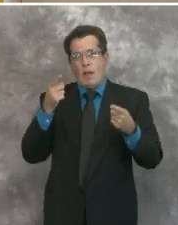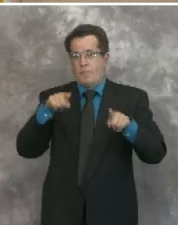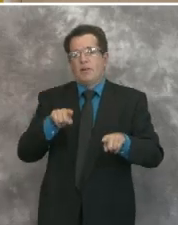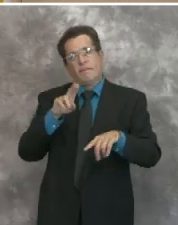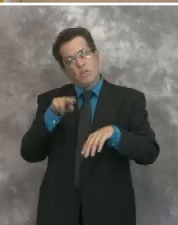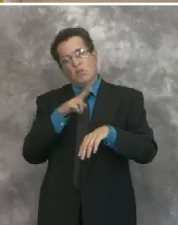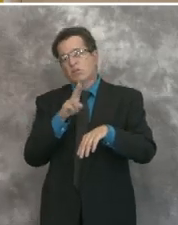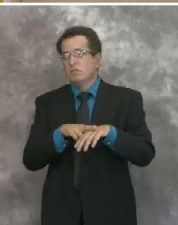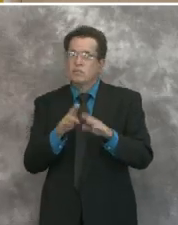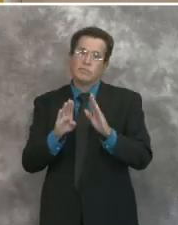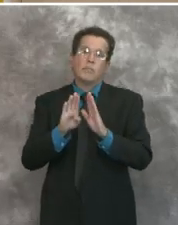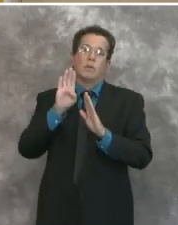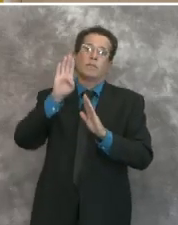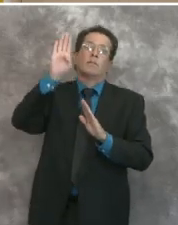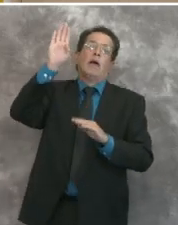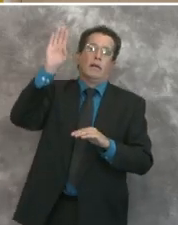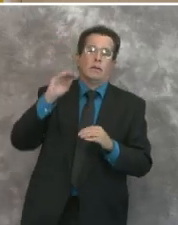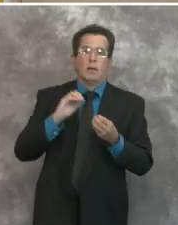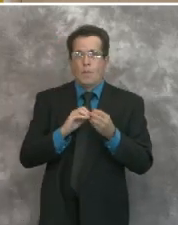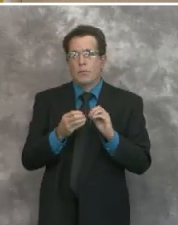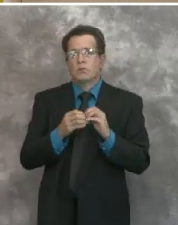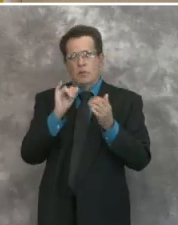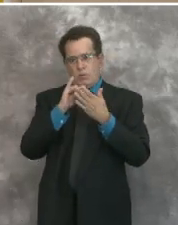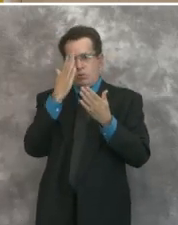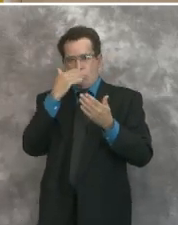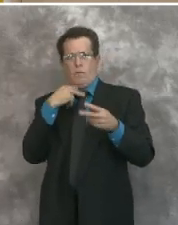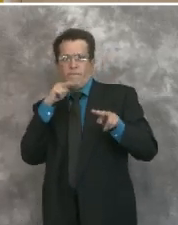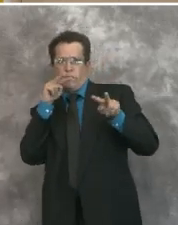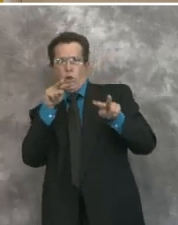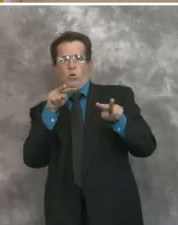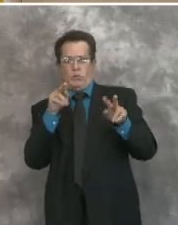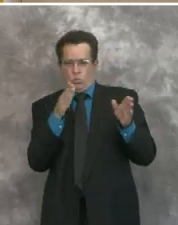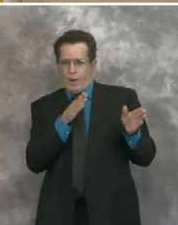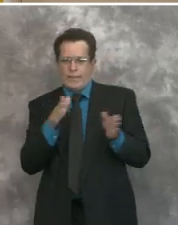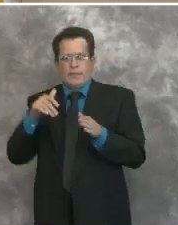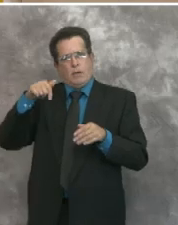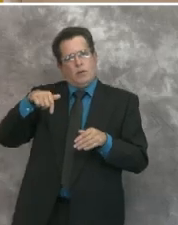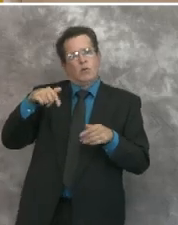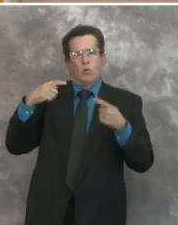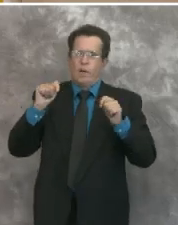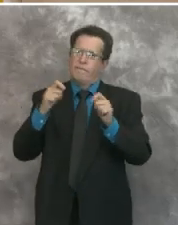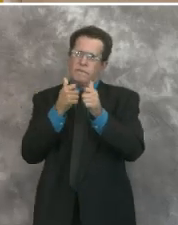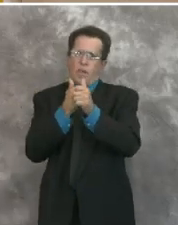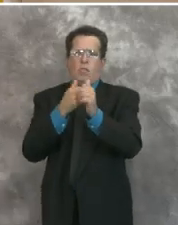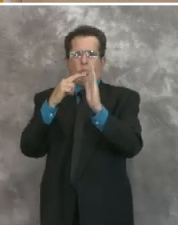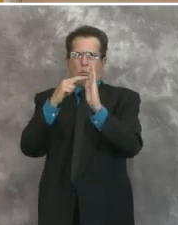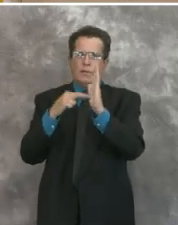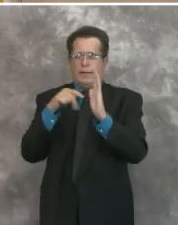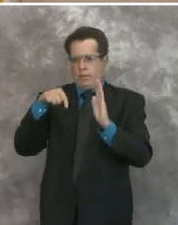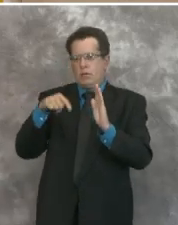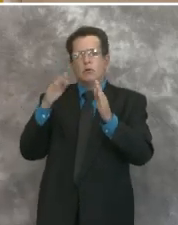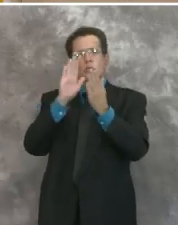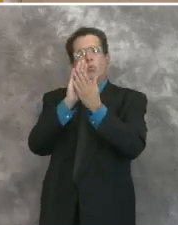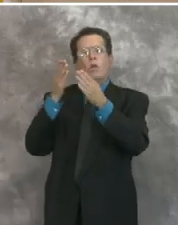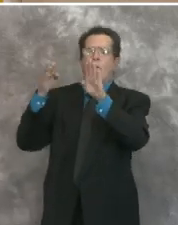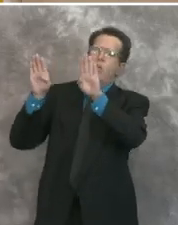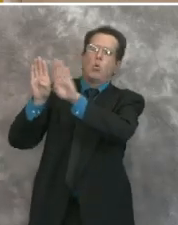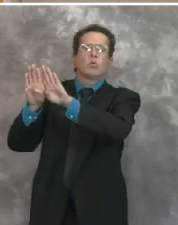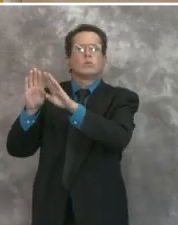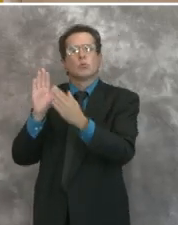numbers. That's why we have focused on those strategies locally, with the schools being closed,